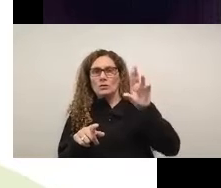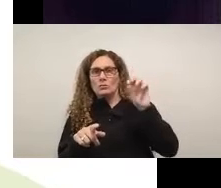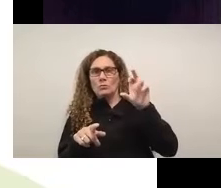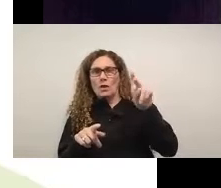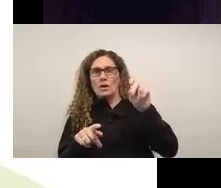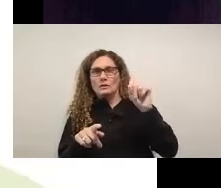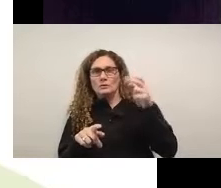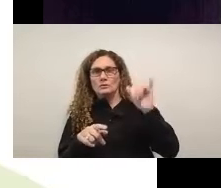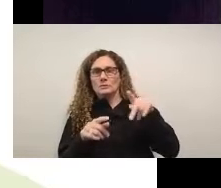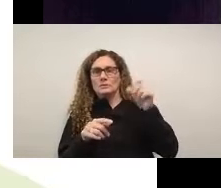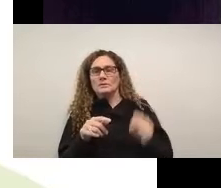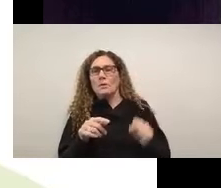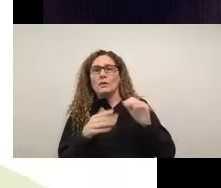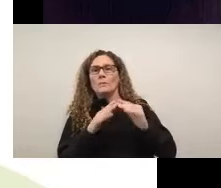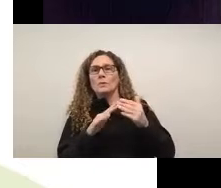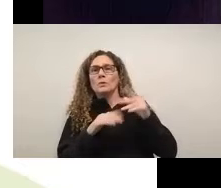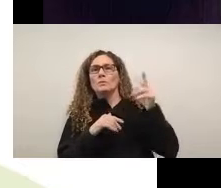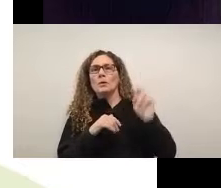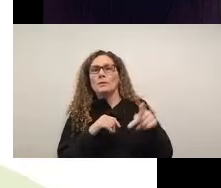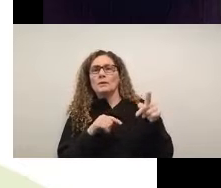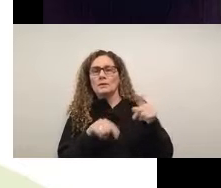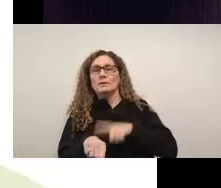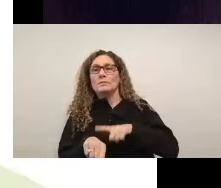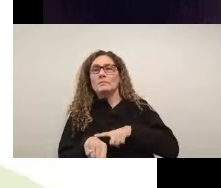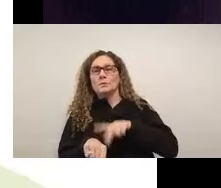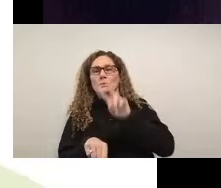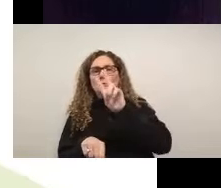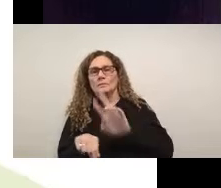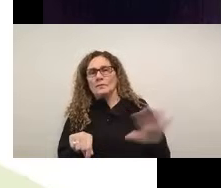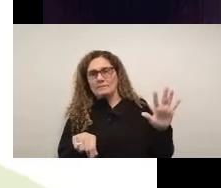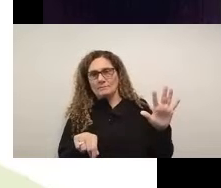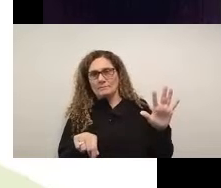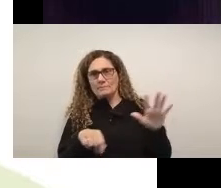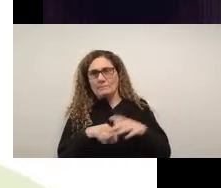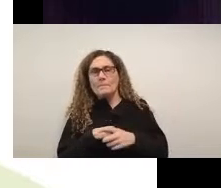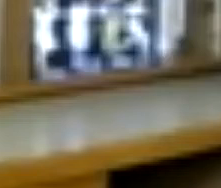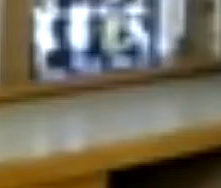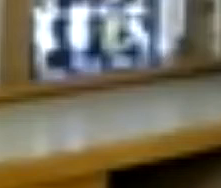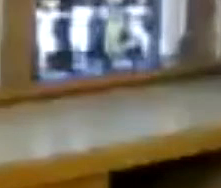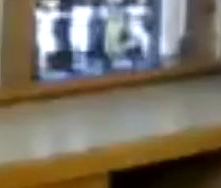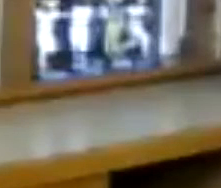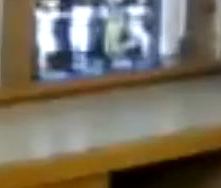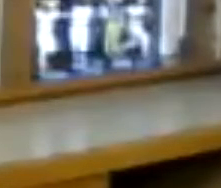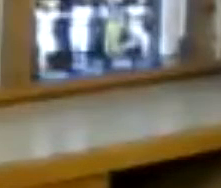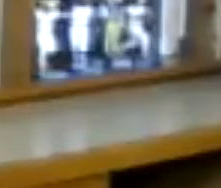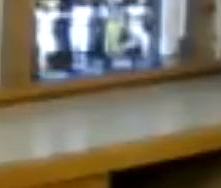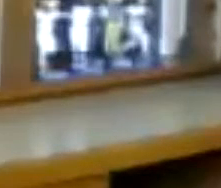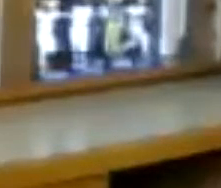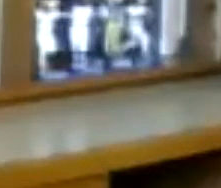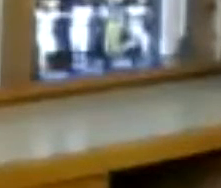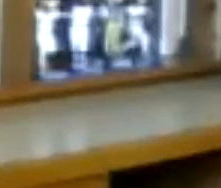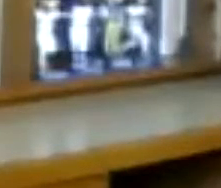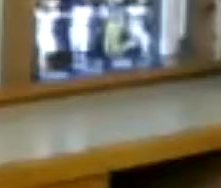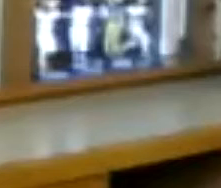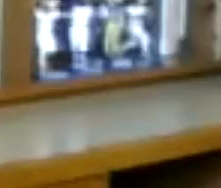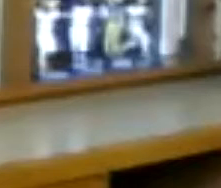Our Avenue School. Vaccines and boosters are always available at the Health Department's community locations at the Northwest, Southside,